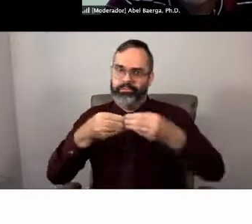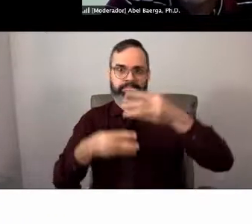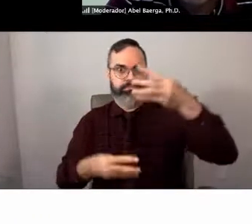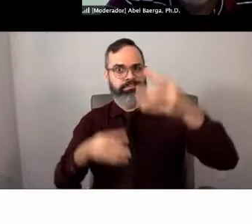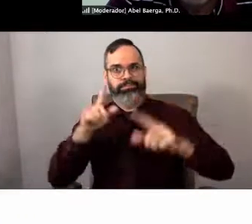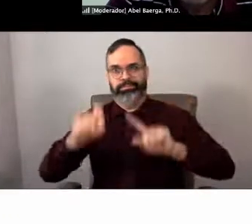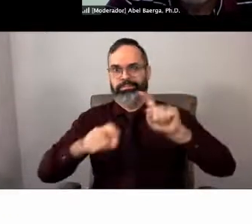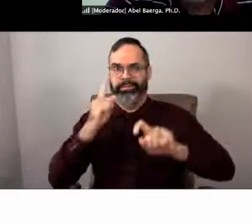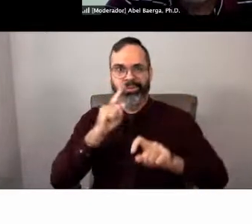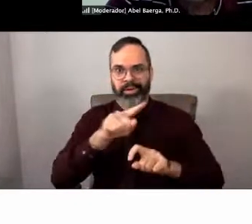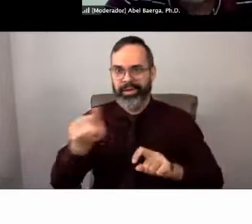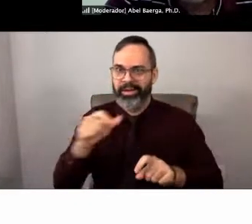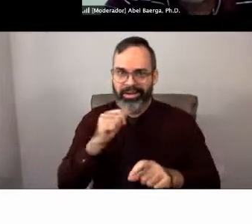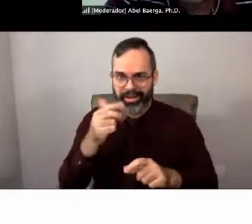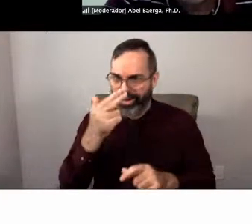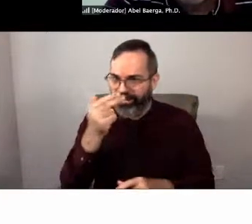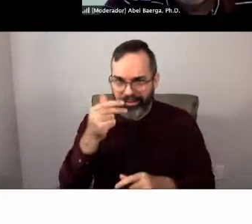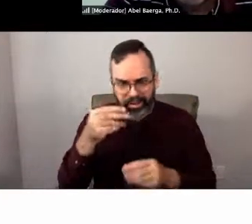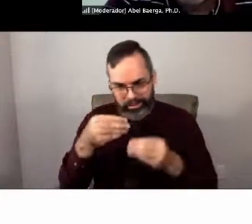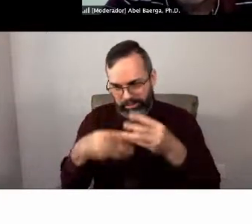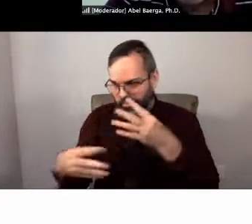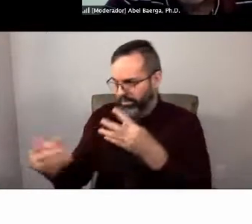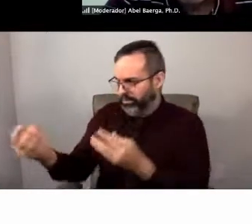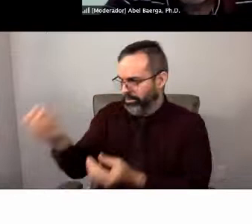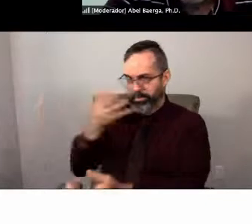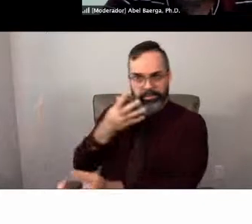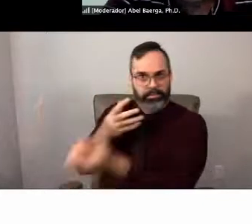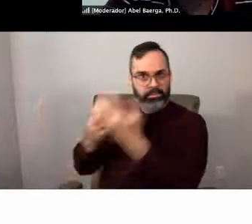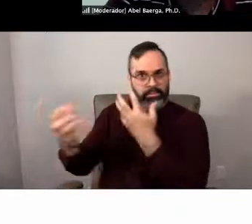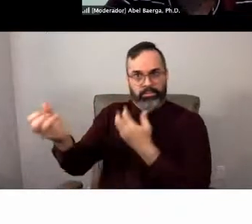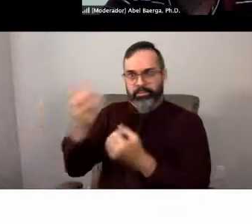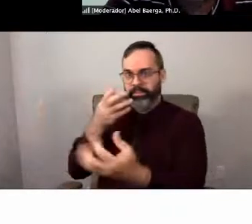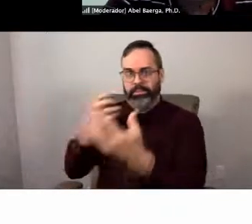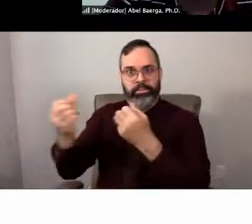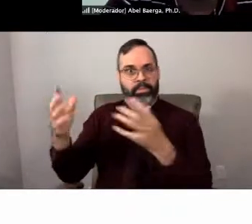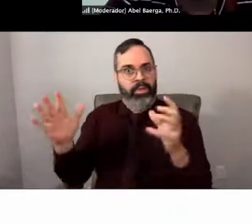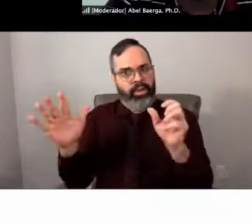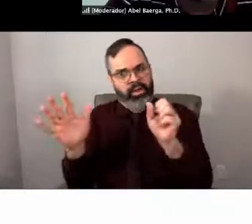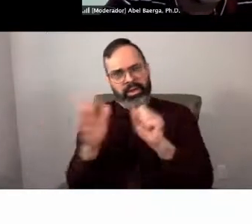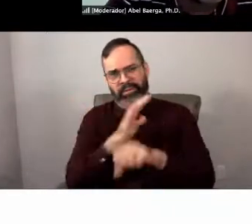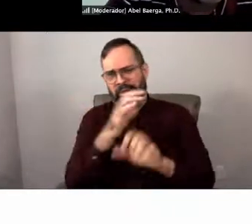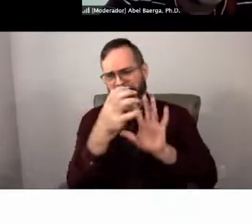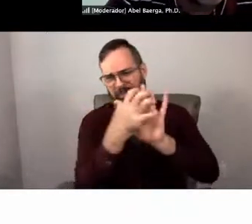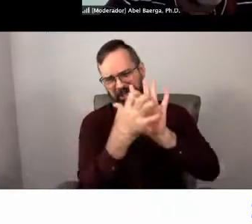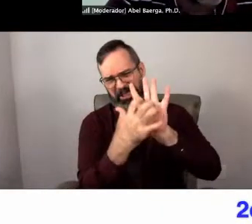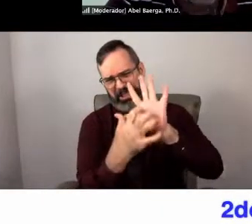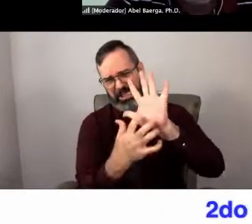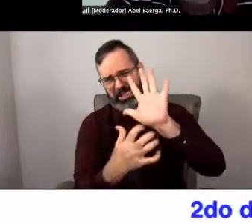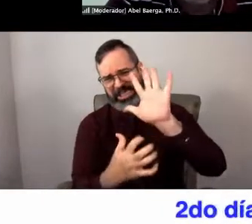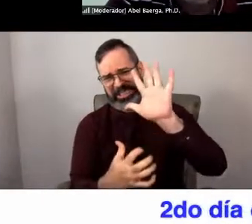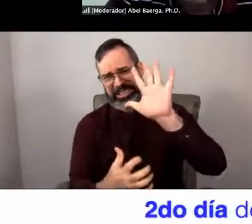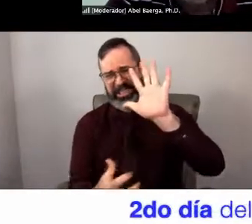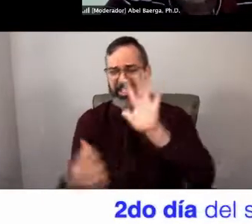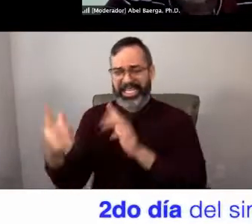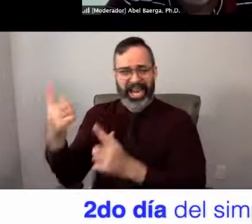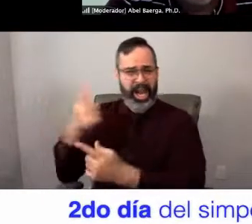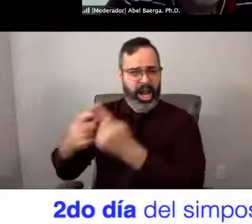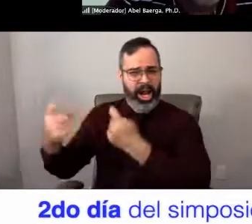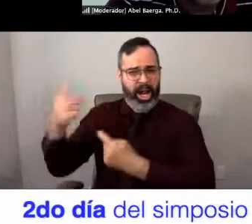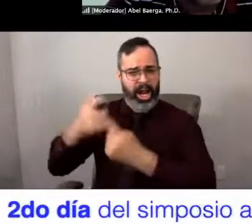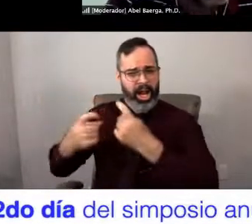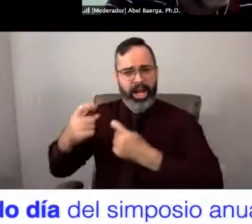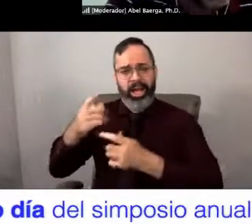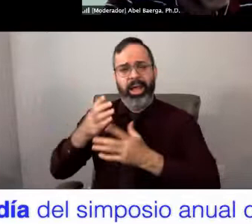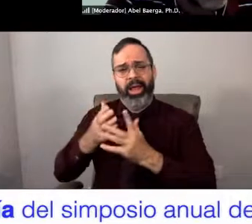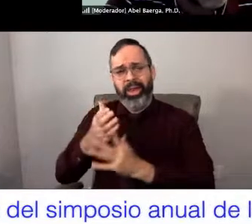even funny. We've received a complete barrage of questions through the internet sites and through